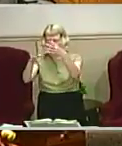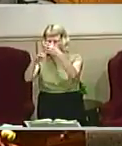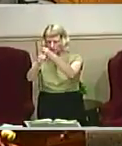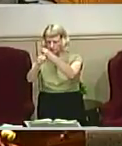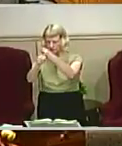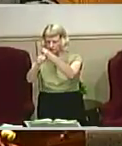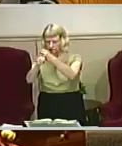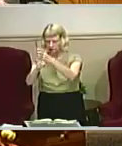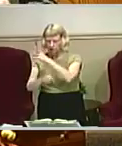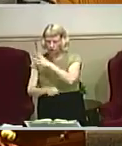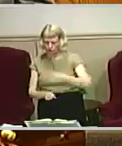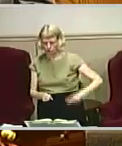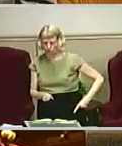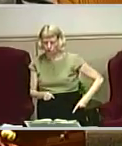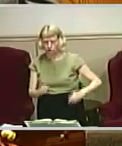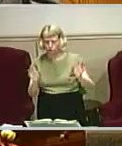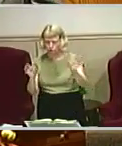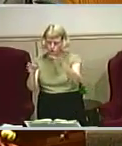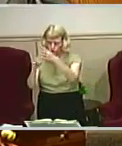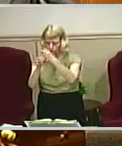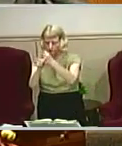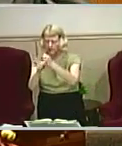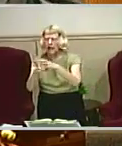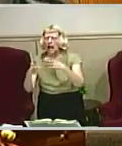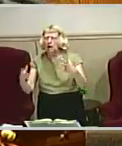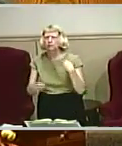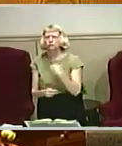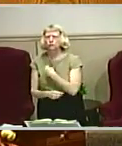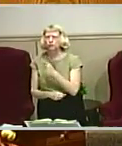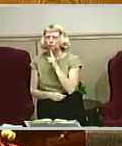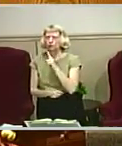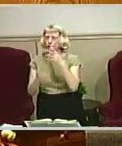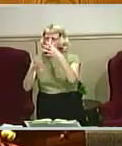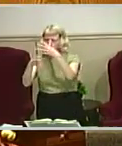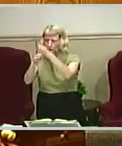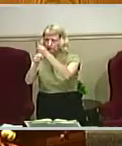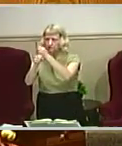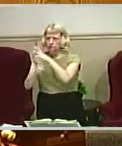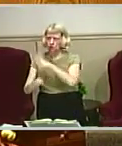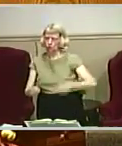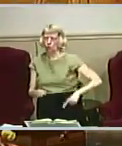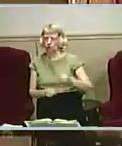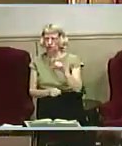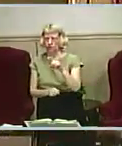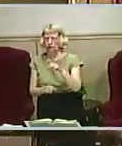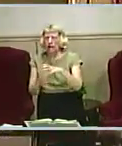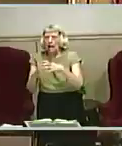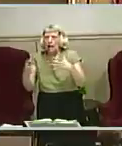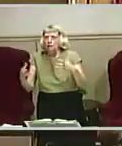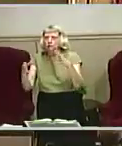Trust in the Lord. Trust in the Lord. How much do we really trust in the Lord? How much do we